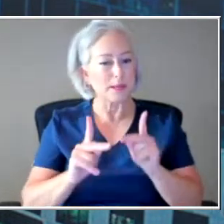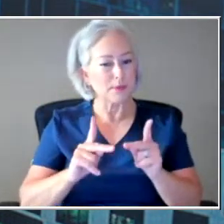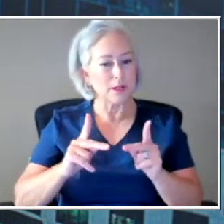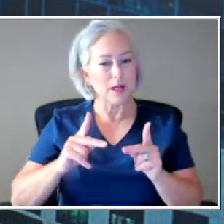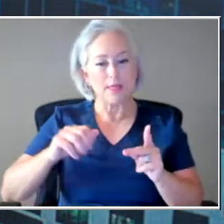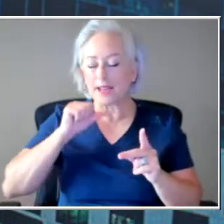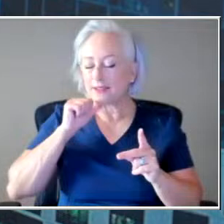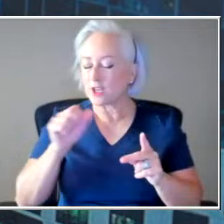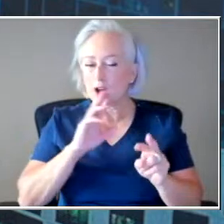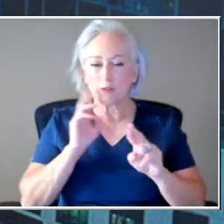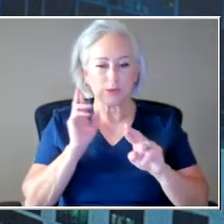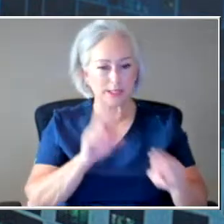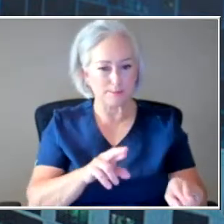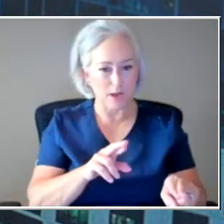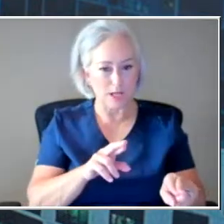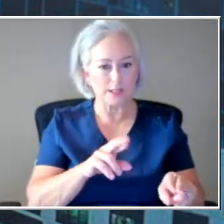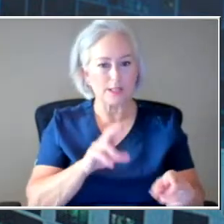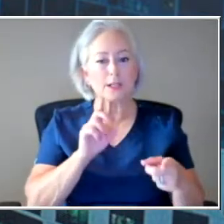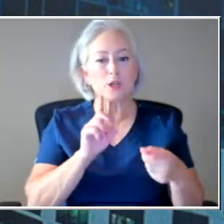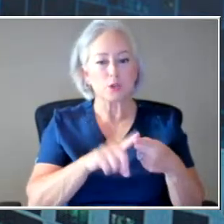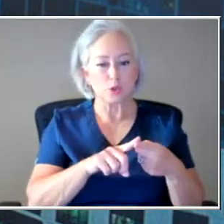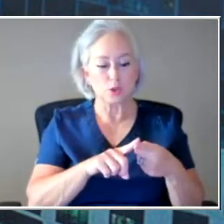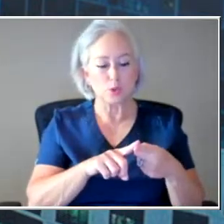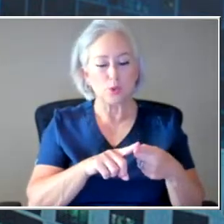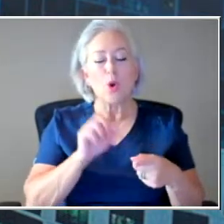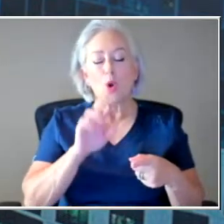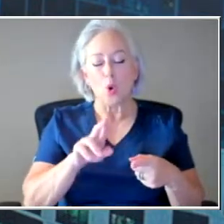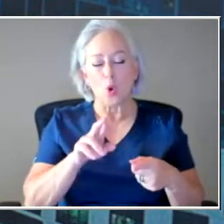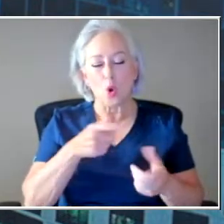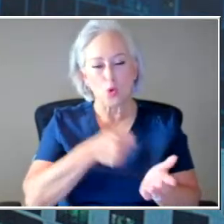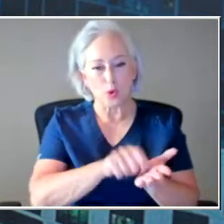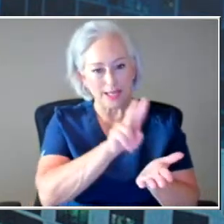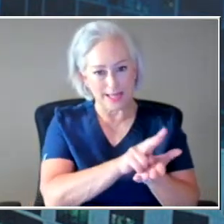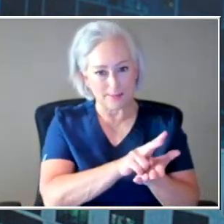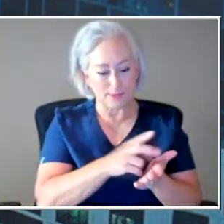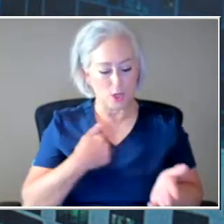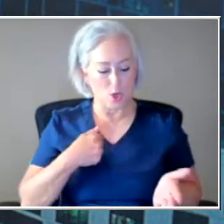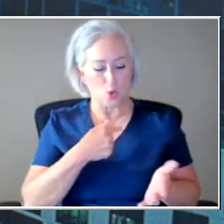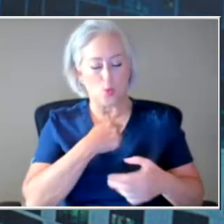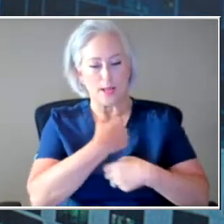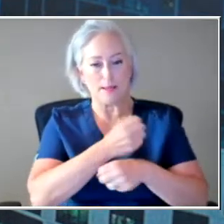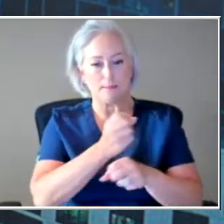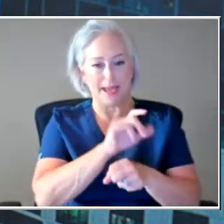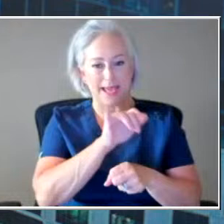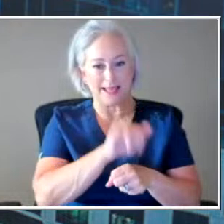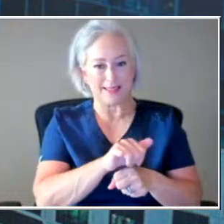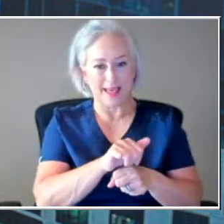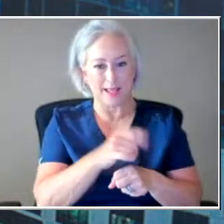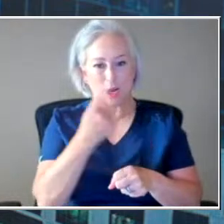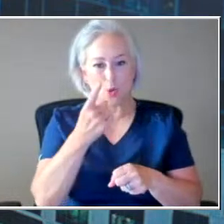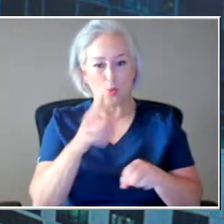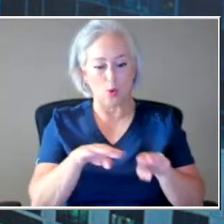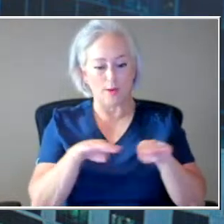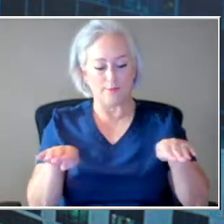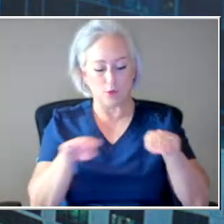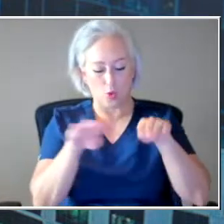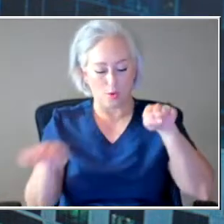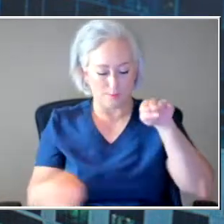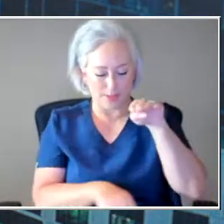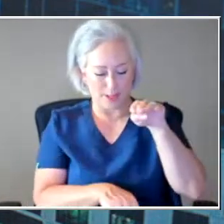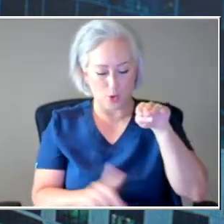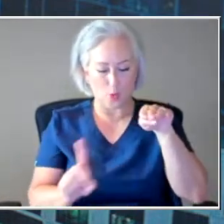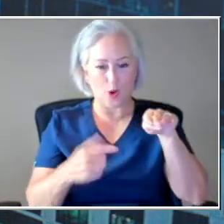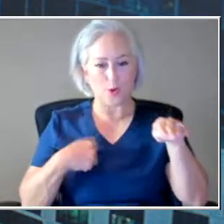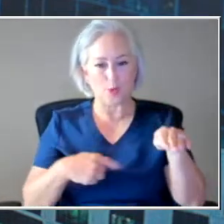have responded and subsequently relapsed. And so we're making those CAR T cells one floor below where we're sitting right now in our